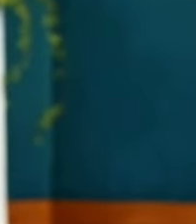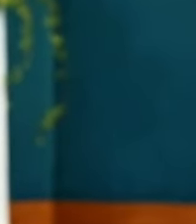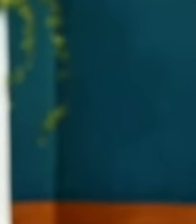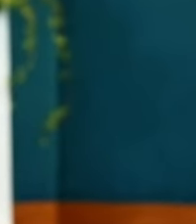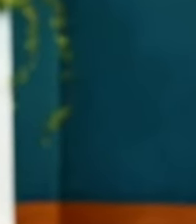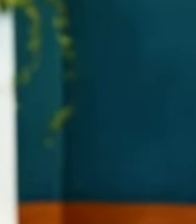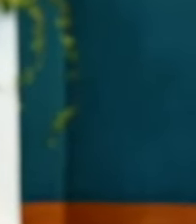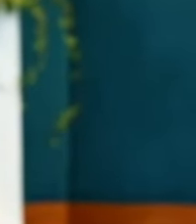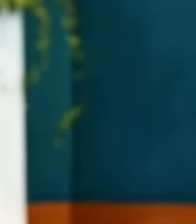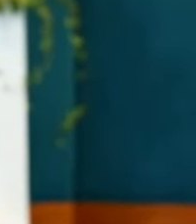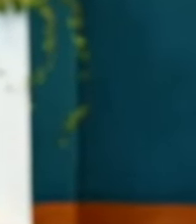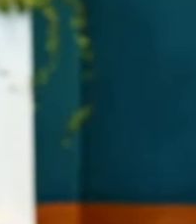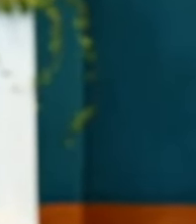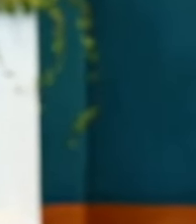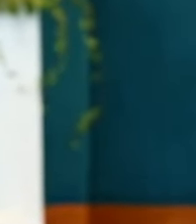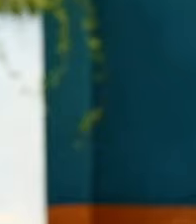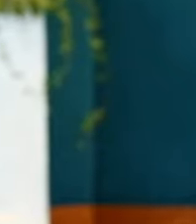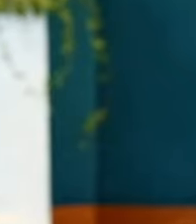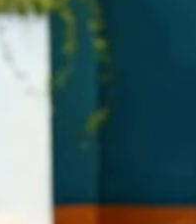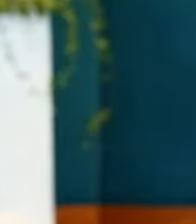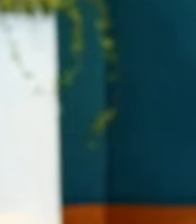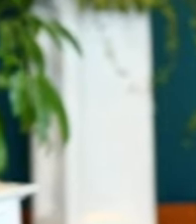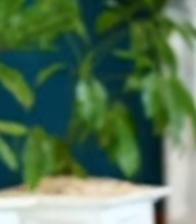all the sins that you always commit in the dark.